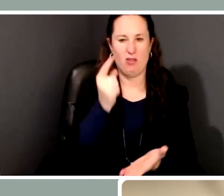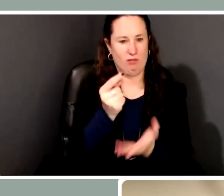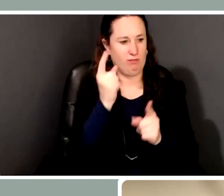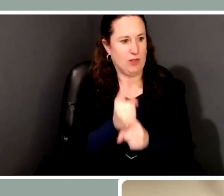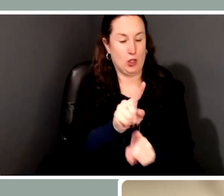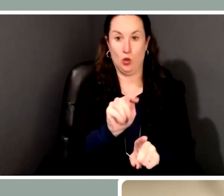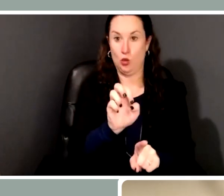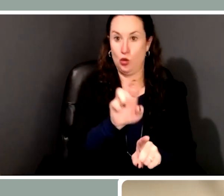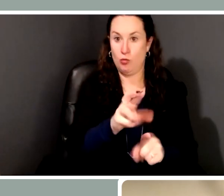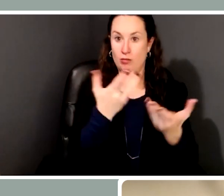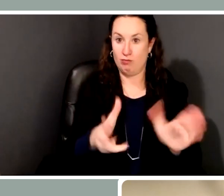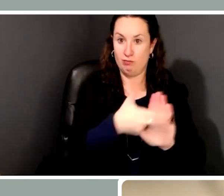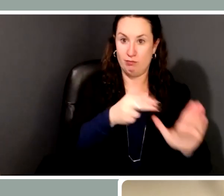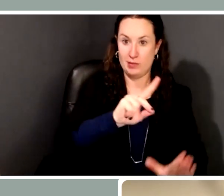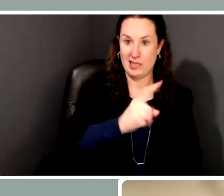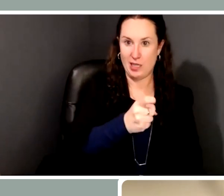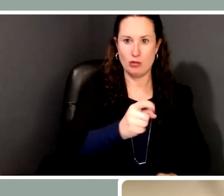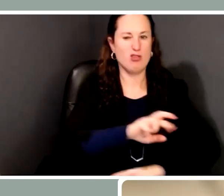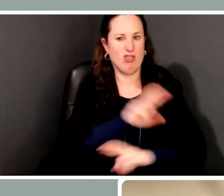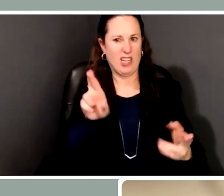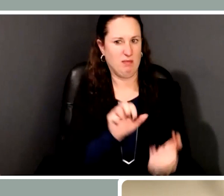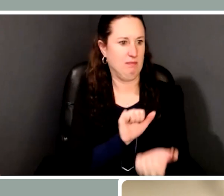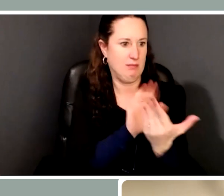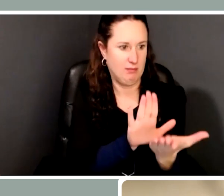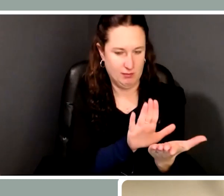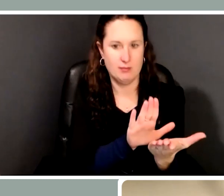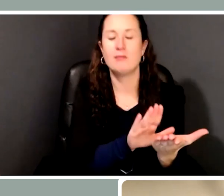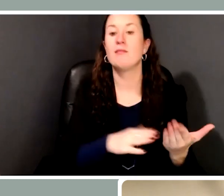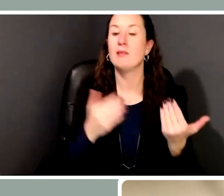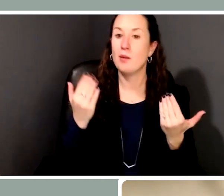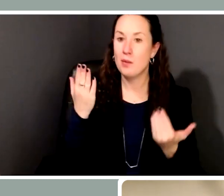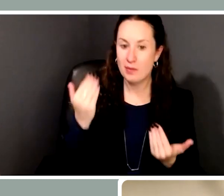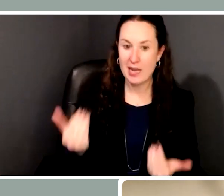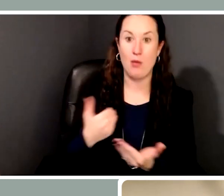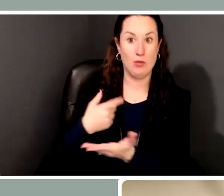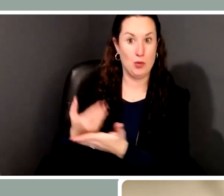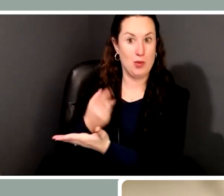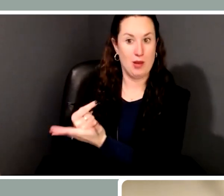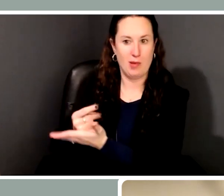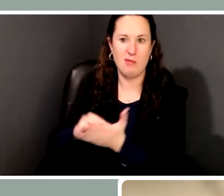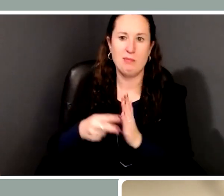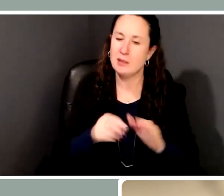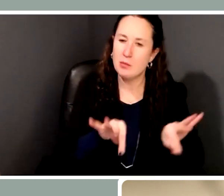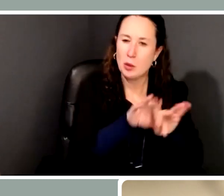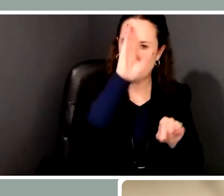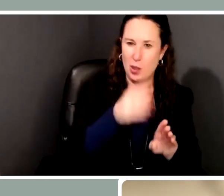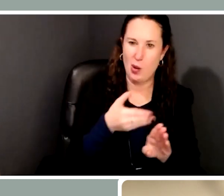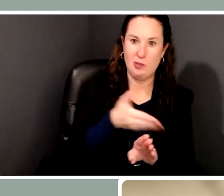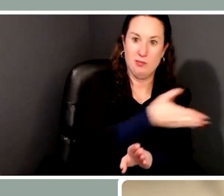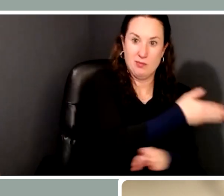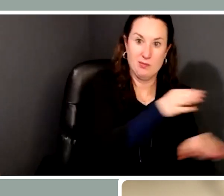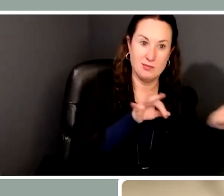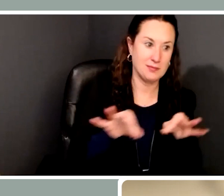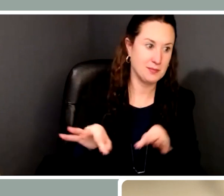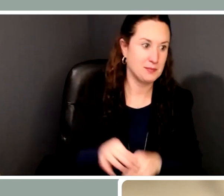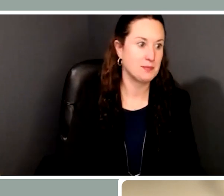been diagnosed with. And now that we have these new therapies, we need to know all these things. Thank you so much for explaining that,